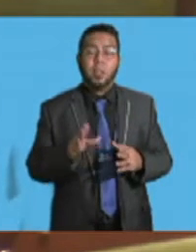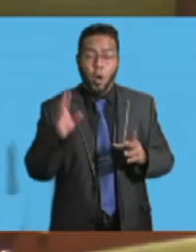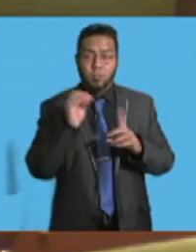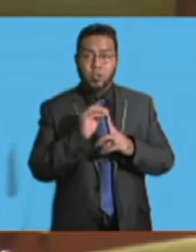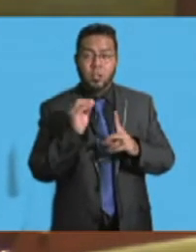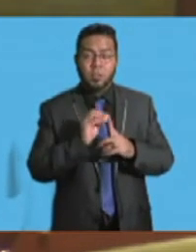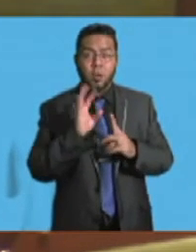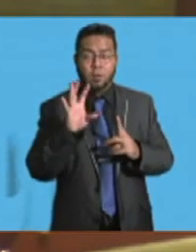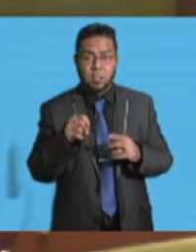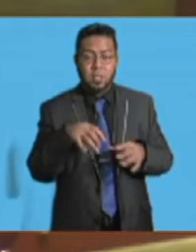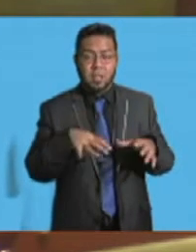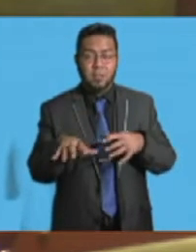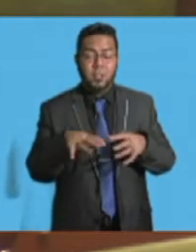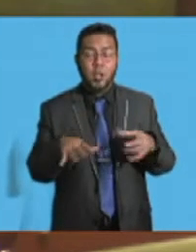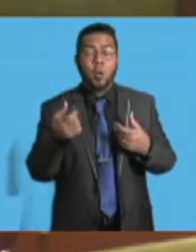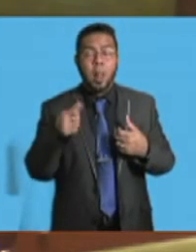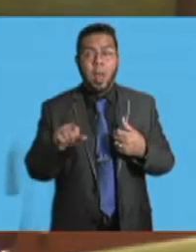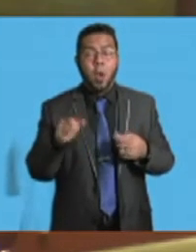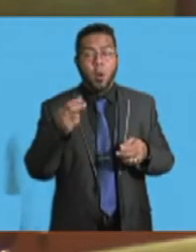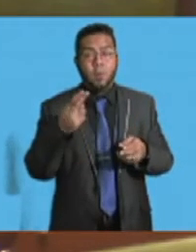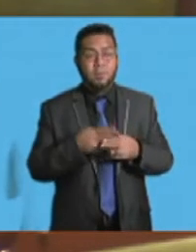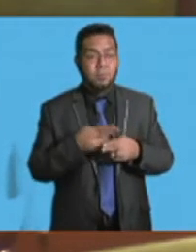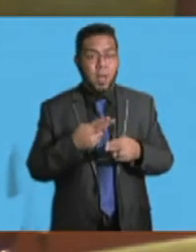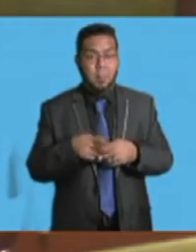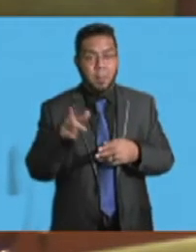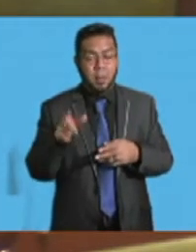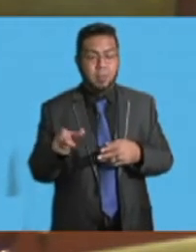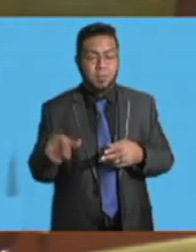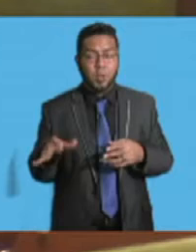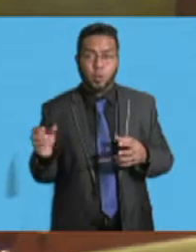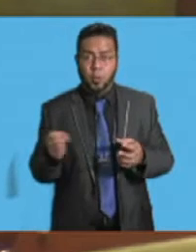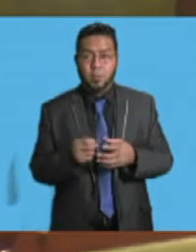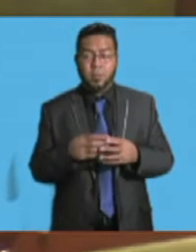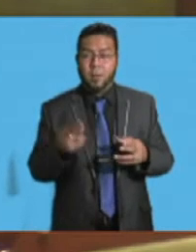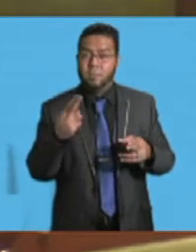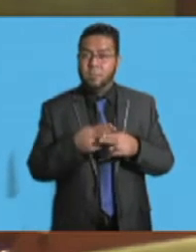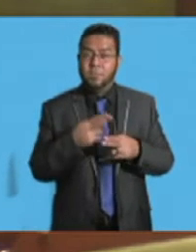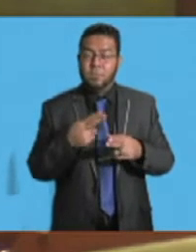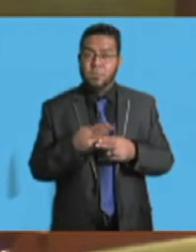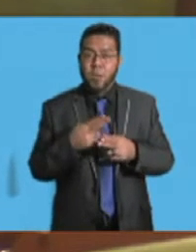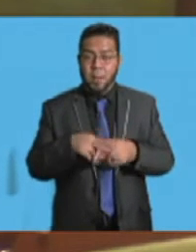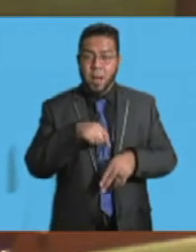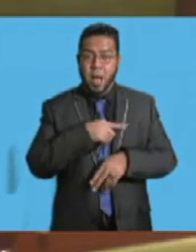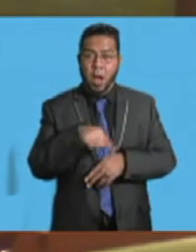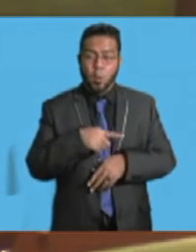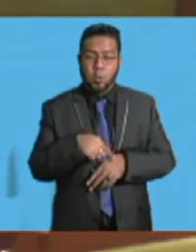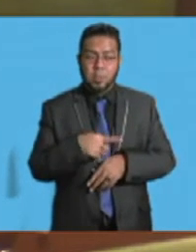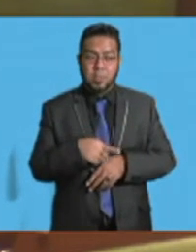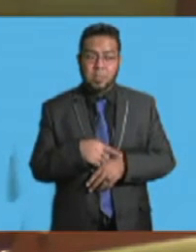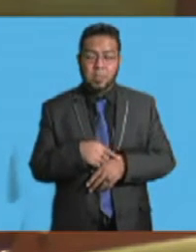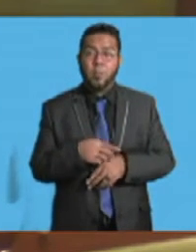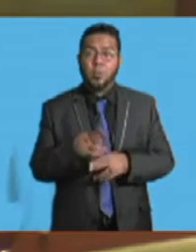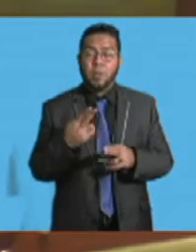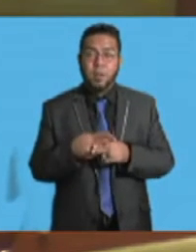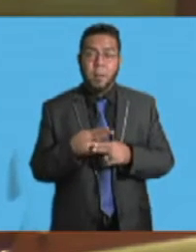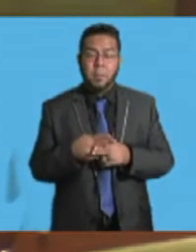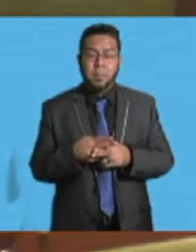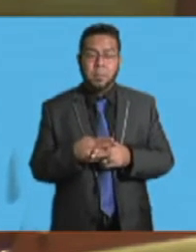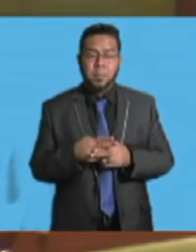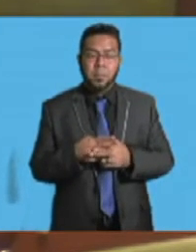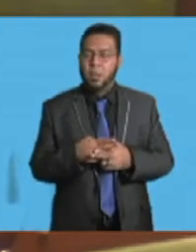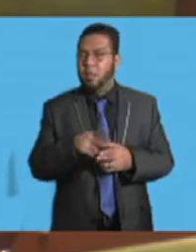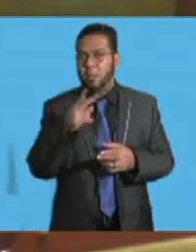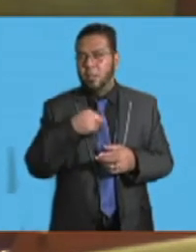of this activity is to allow farmers or cluster groups to maximize farm hours on their farms on a daily basis rather